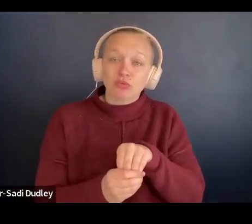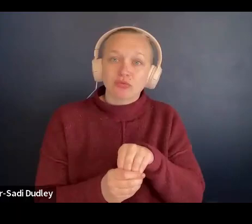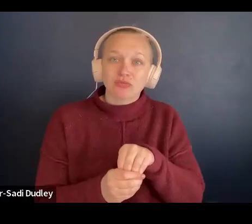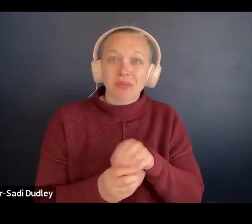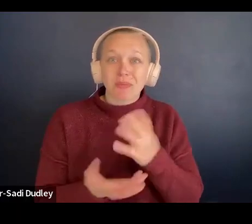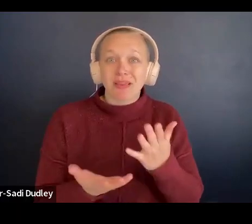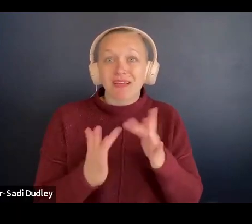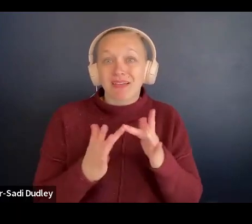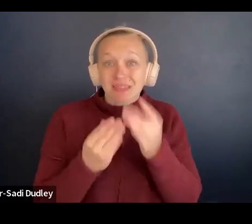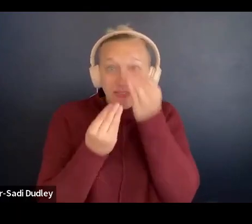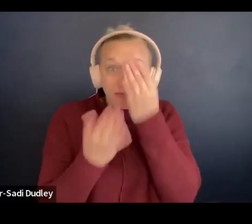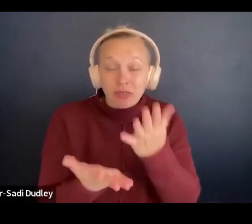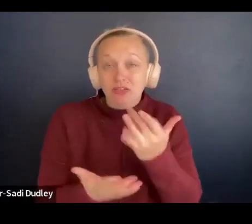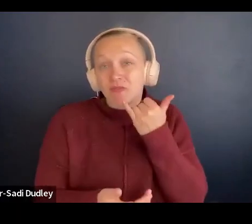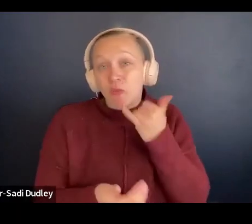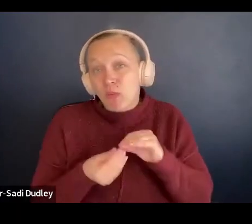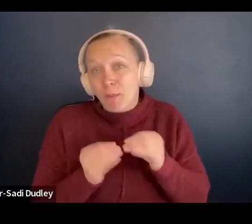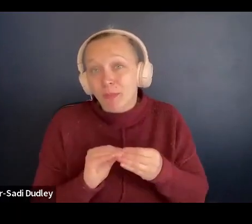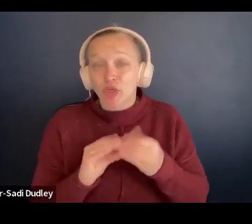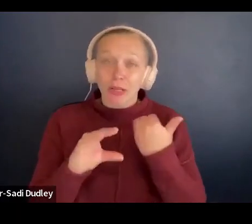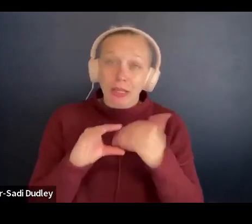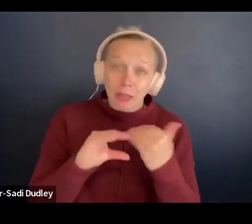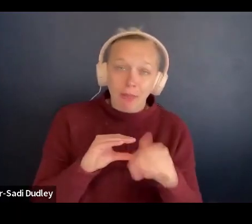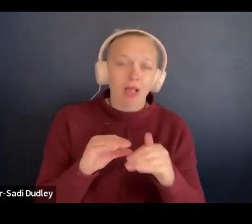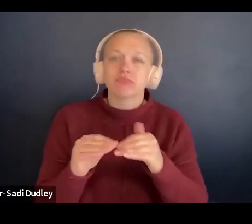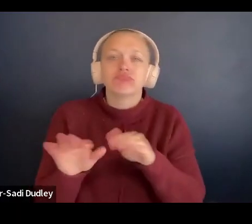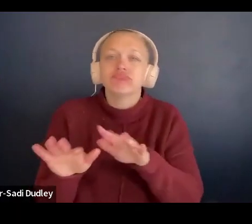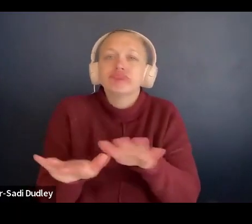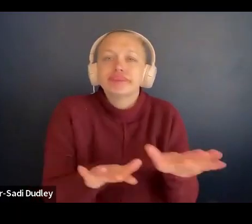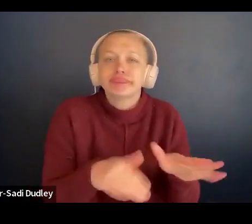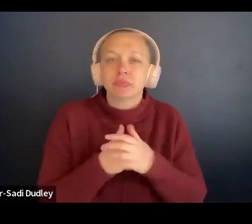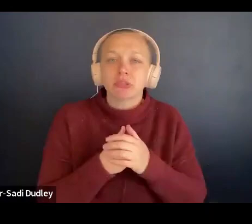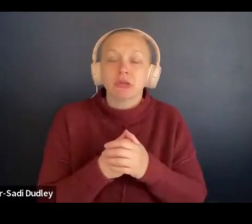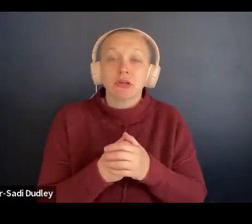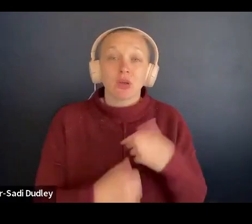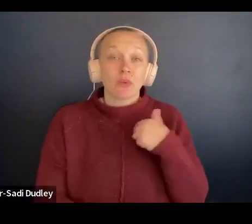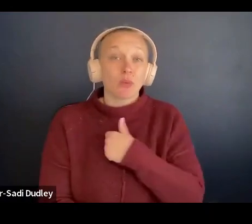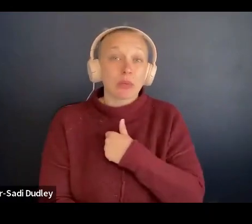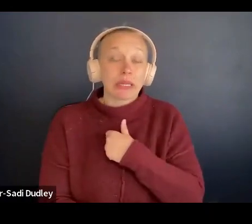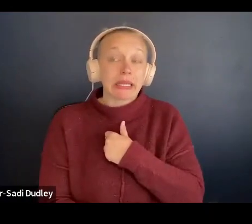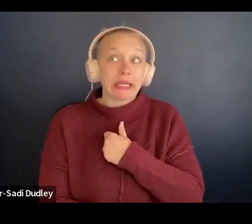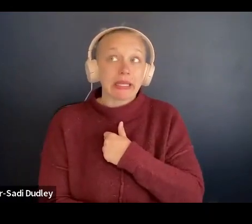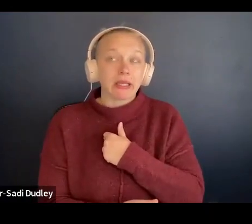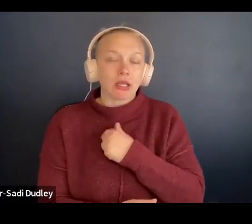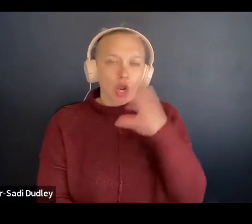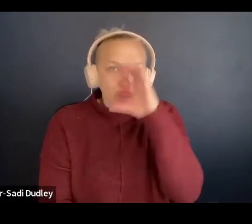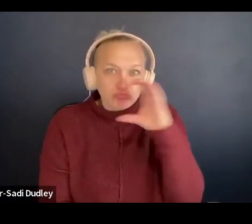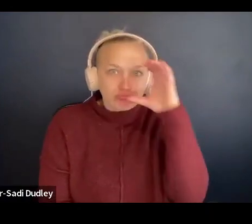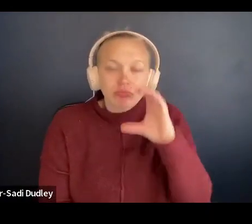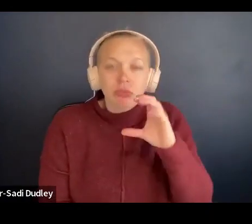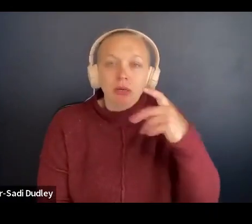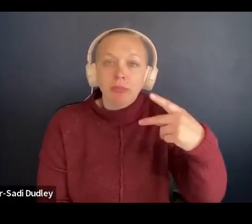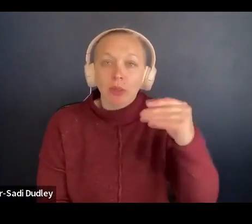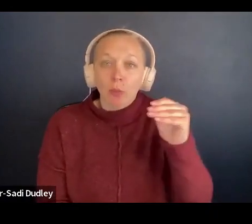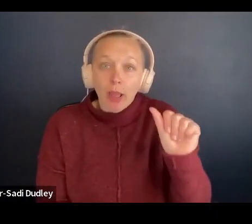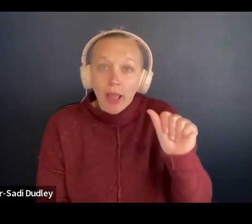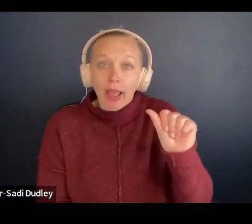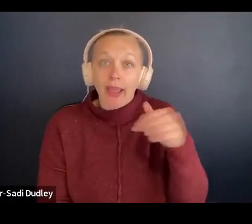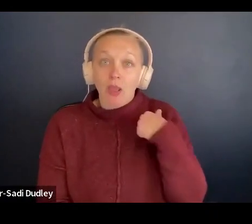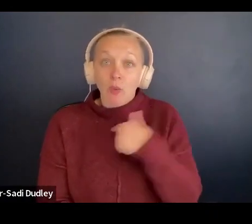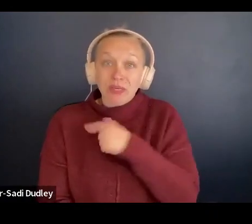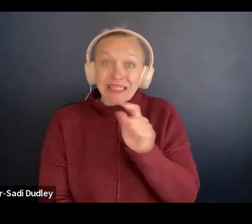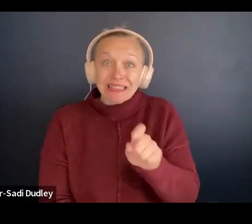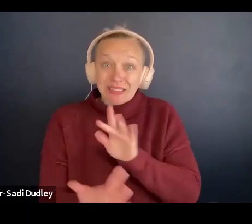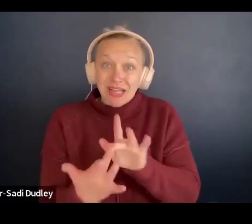number. When we are looking for a power of attorney, and when we are looking to contact someone, we're